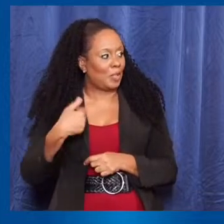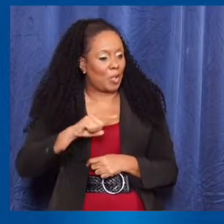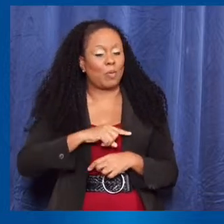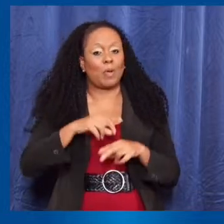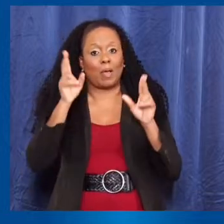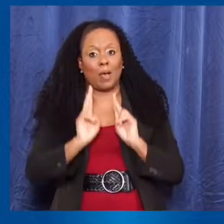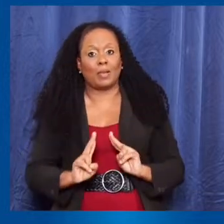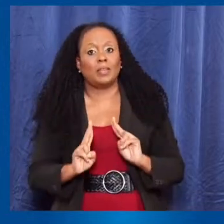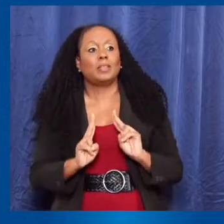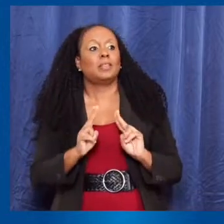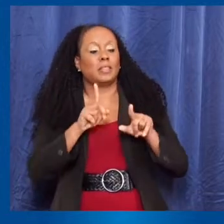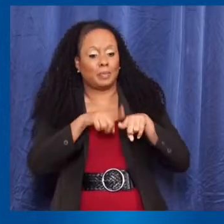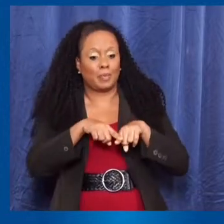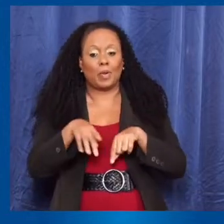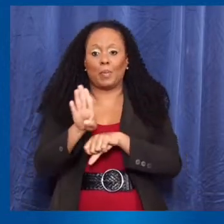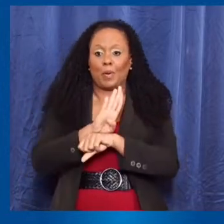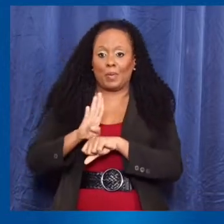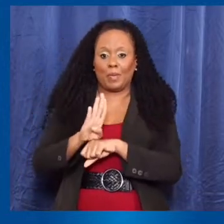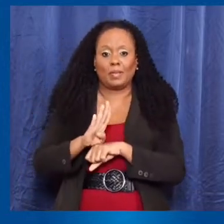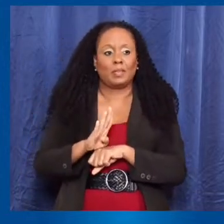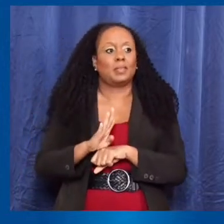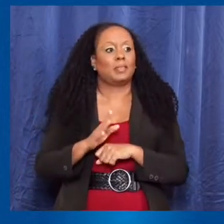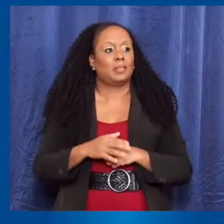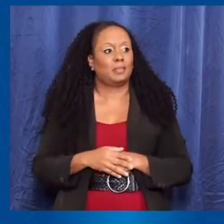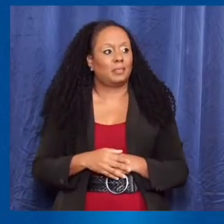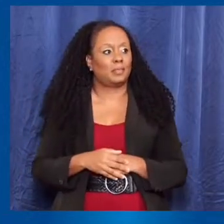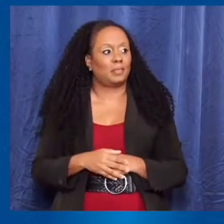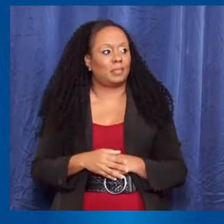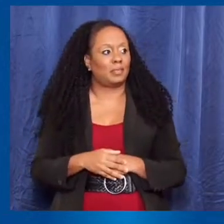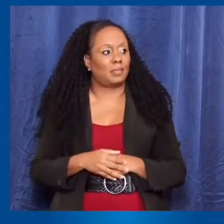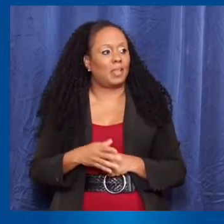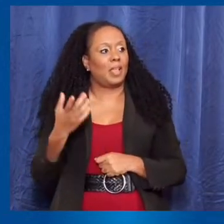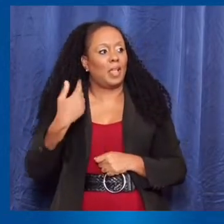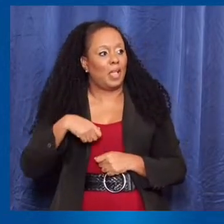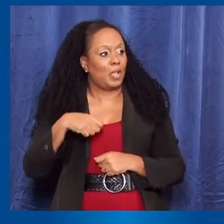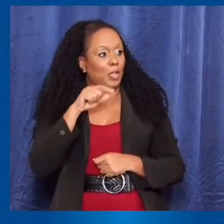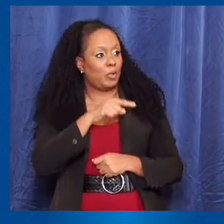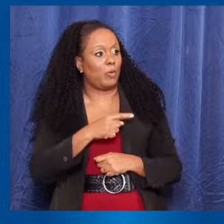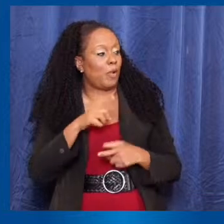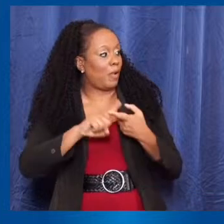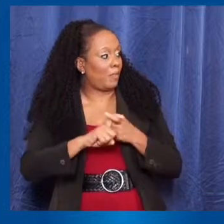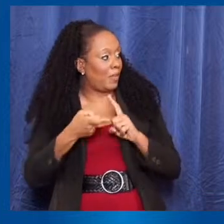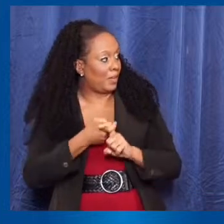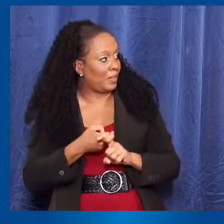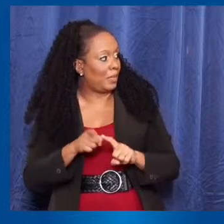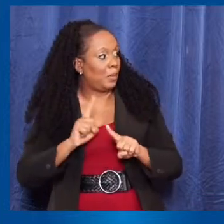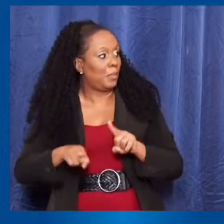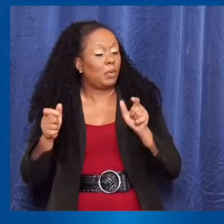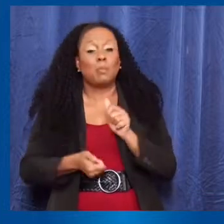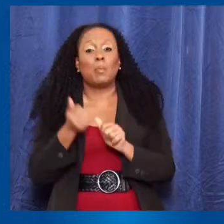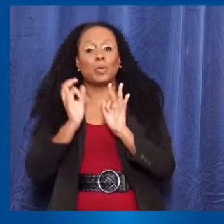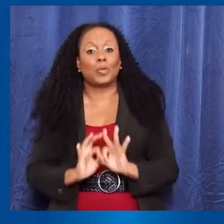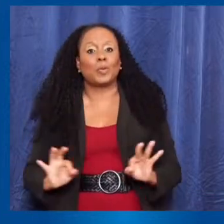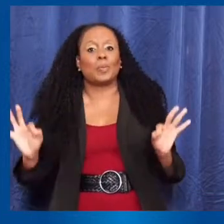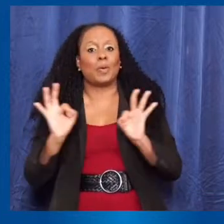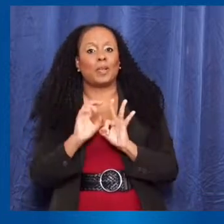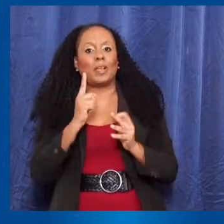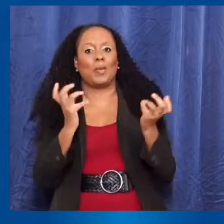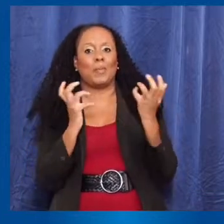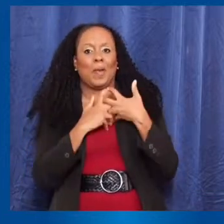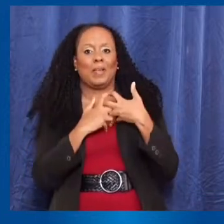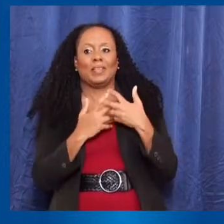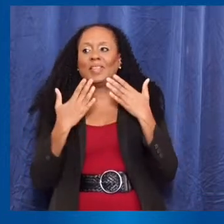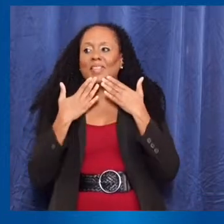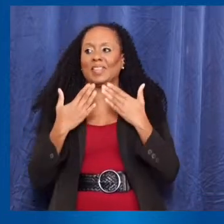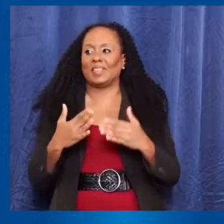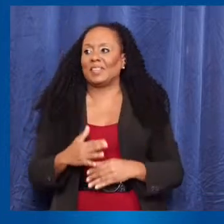on Barbados and to count on you, too, as a friend, but most importantly, as a partner. Thank you very